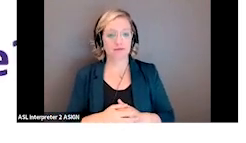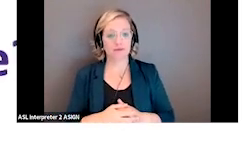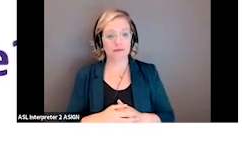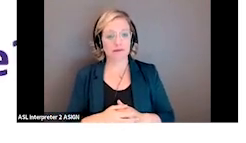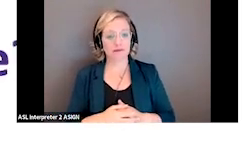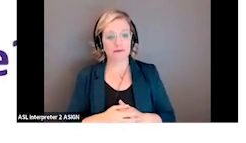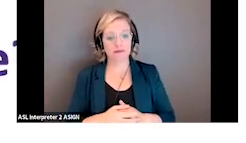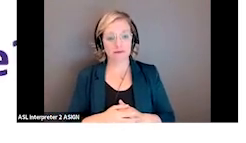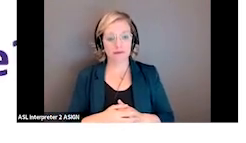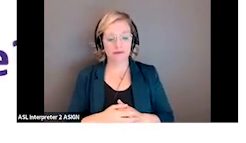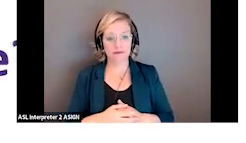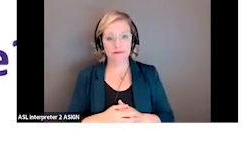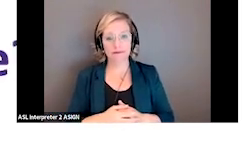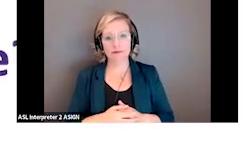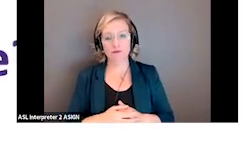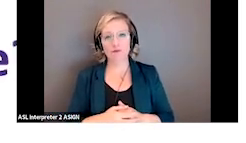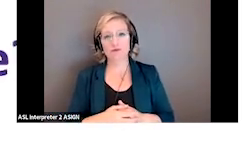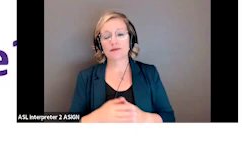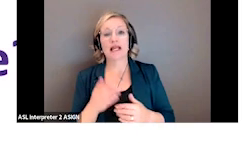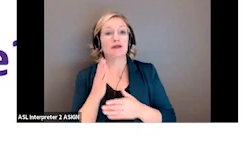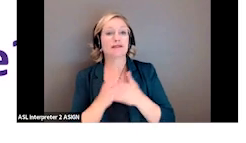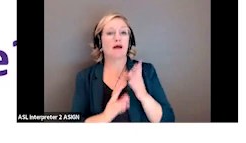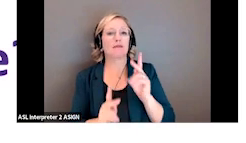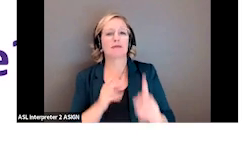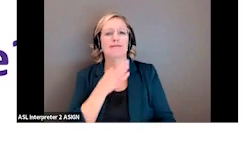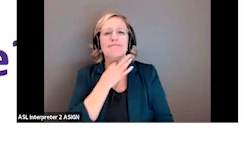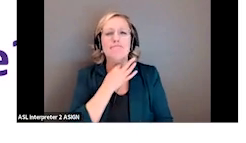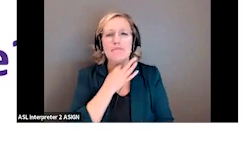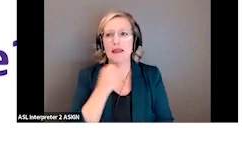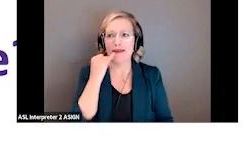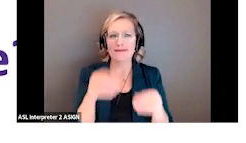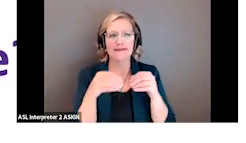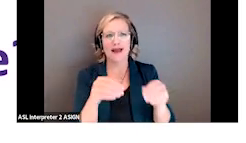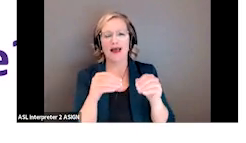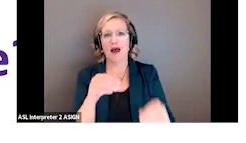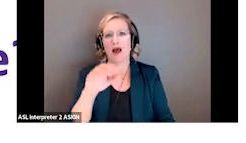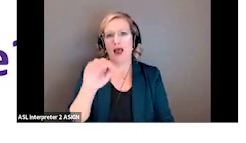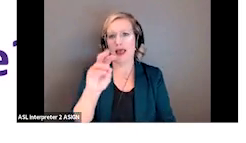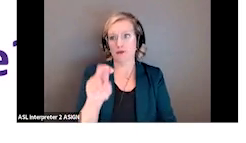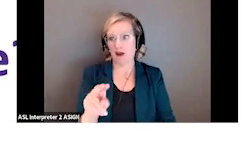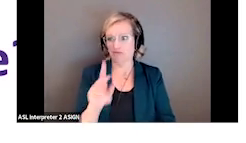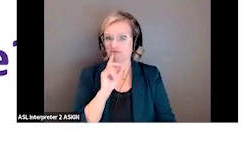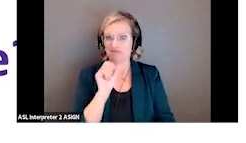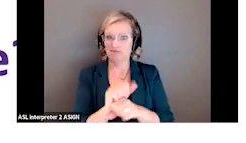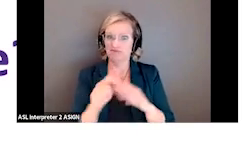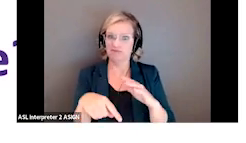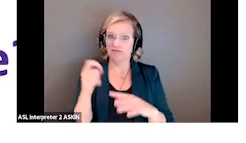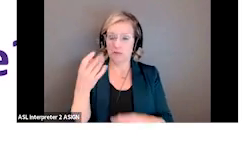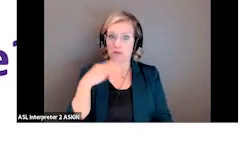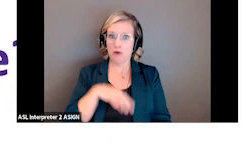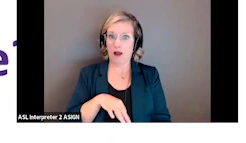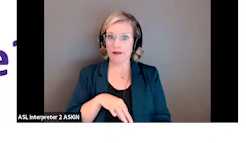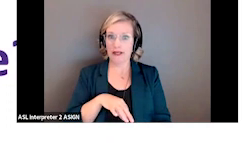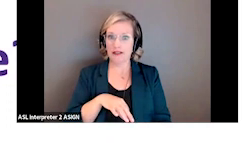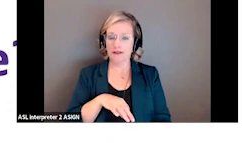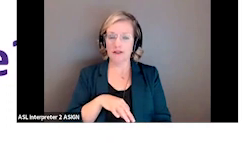Now, I always get asked, how much can I make on Amazon? And the quick answer is 40%. Okay, 40% before ad